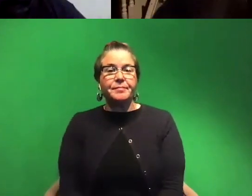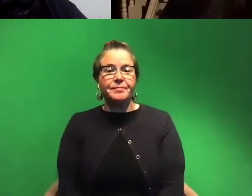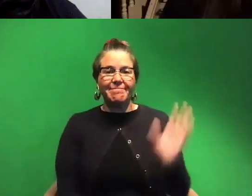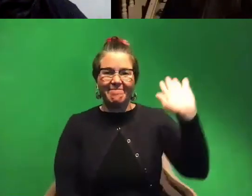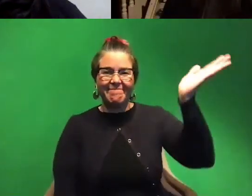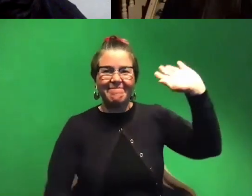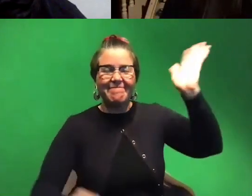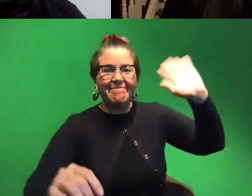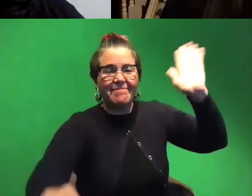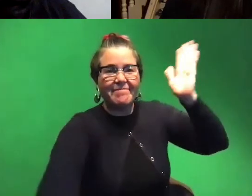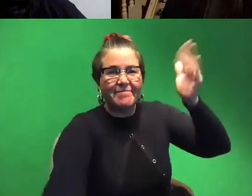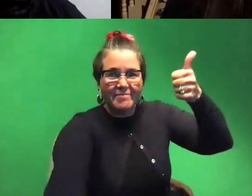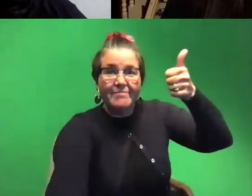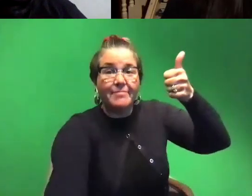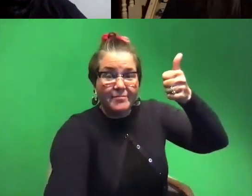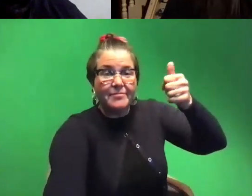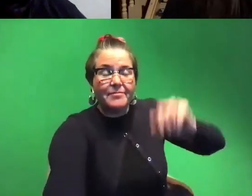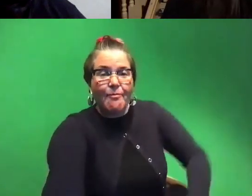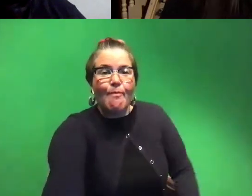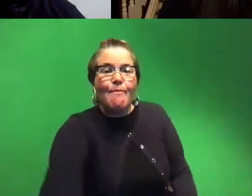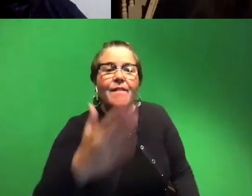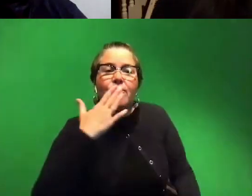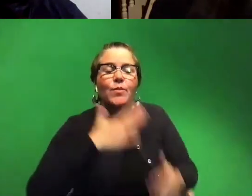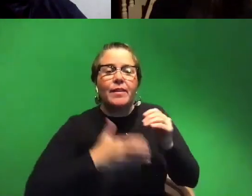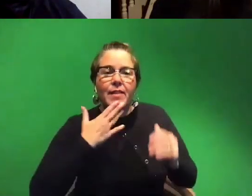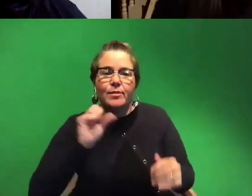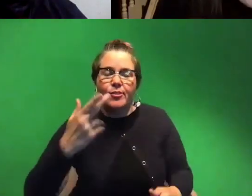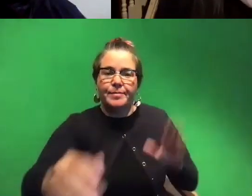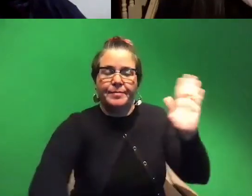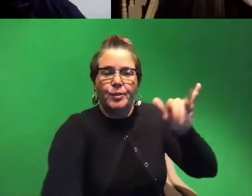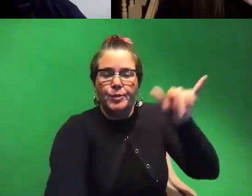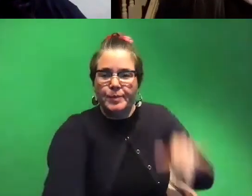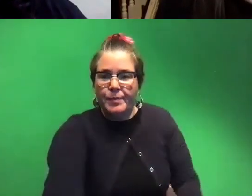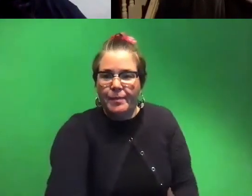Thank you, Sarah, for putting this together. Thanks, everybody. Have a good weekend. You too. Bye.